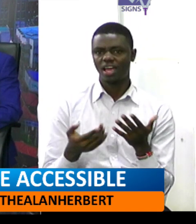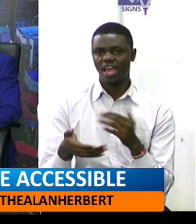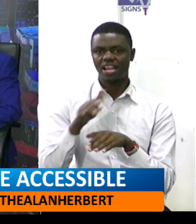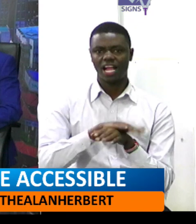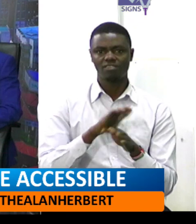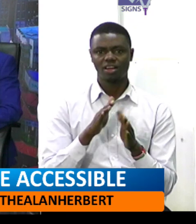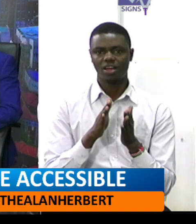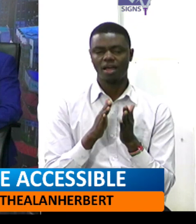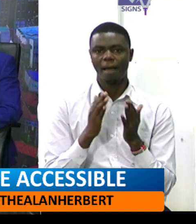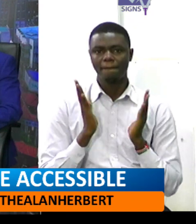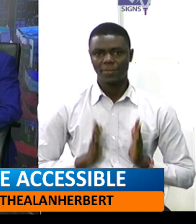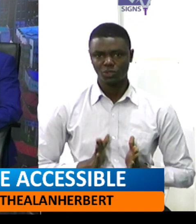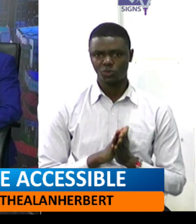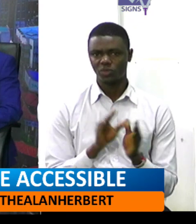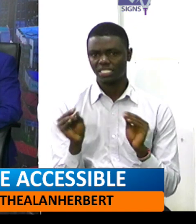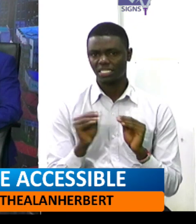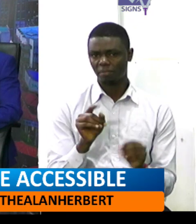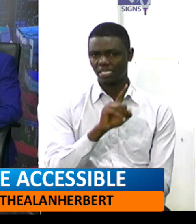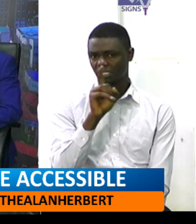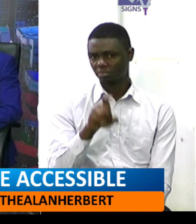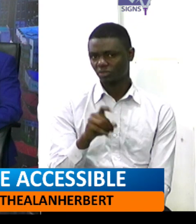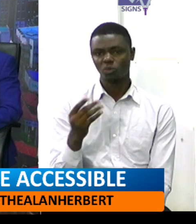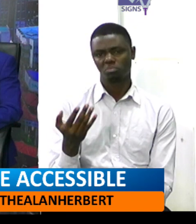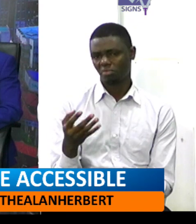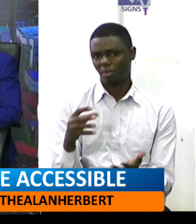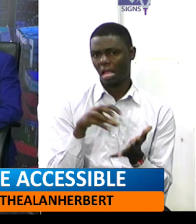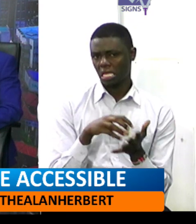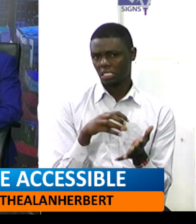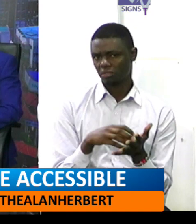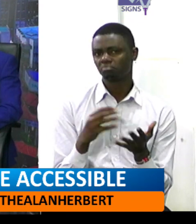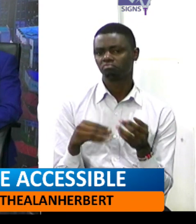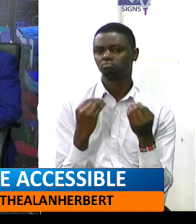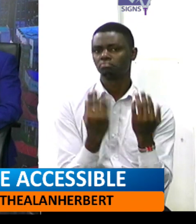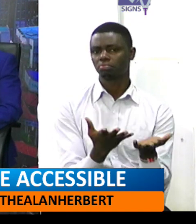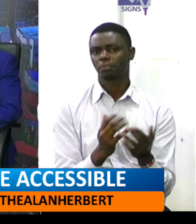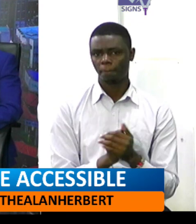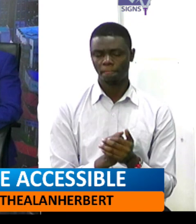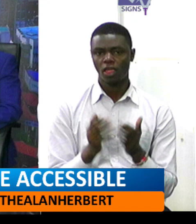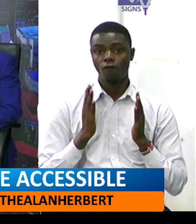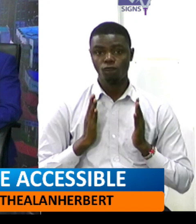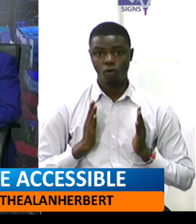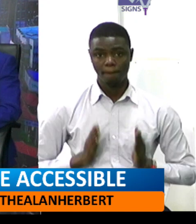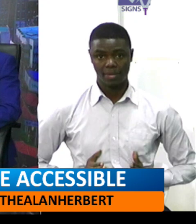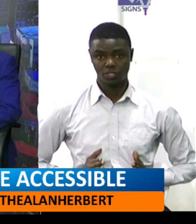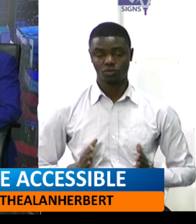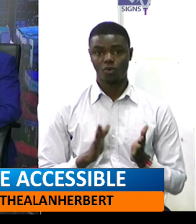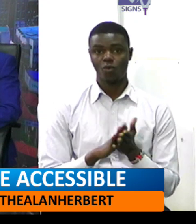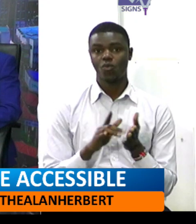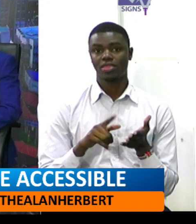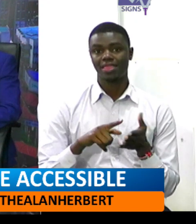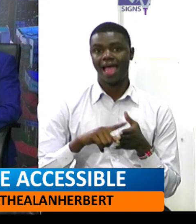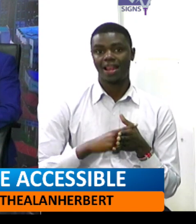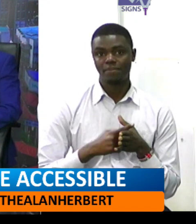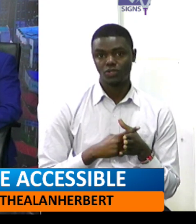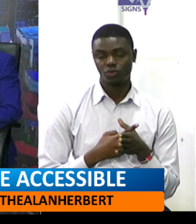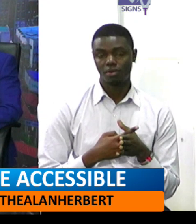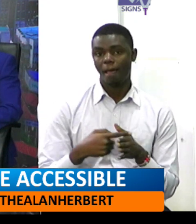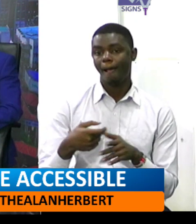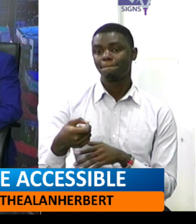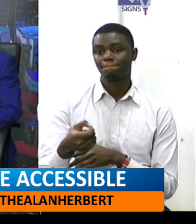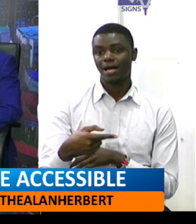with disabilities? Give you case in point. For a person with albinism, or per